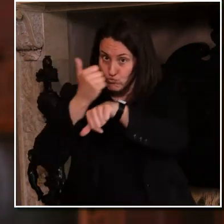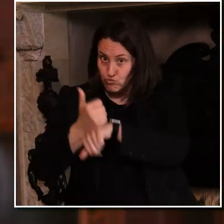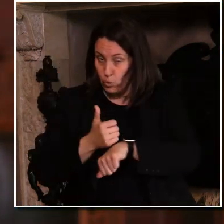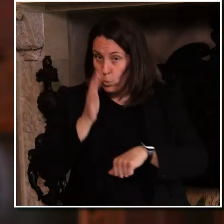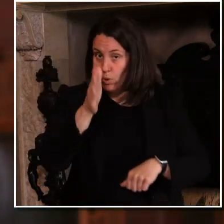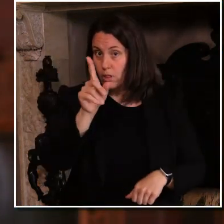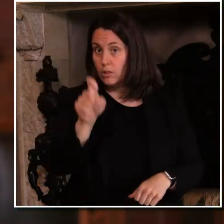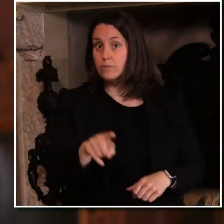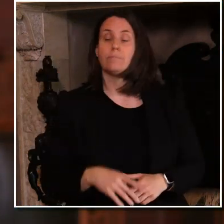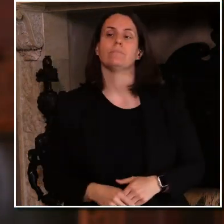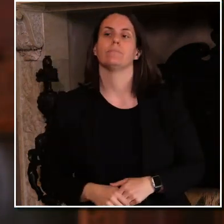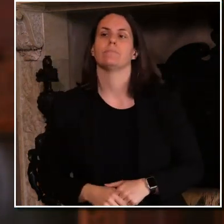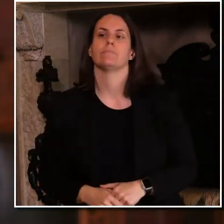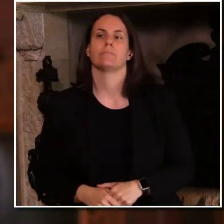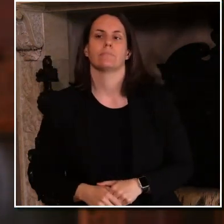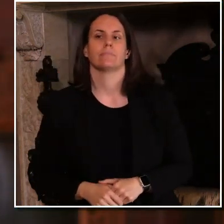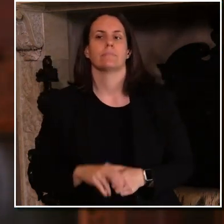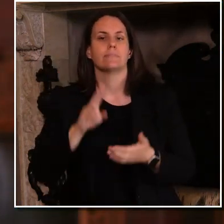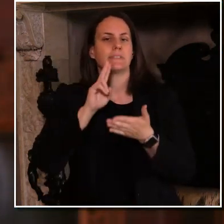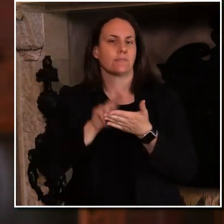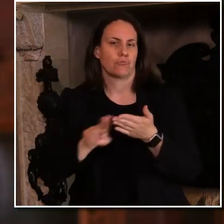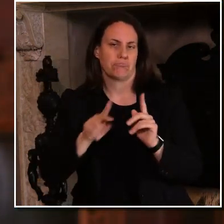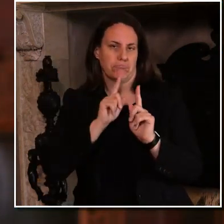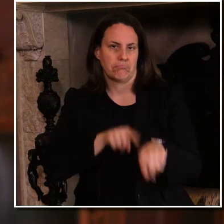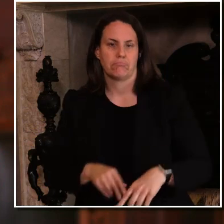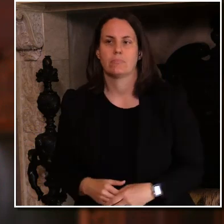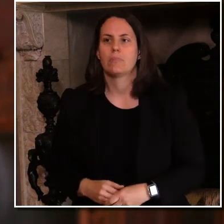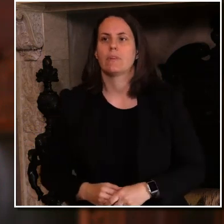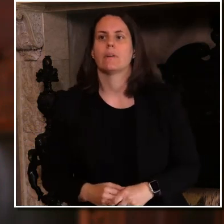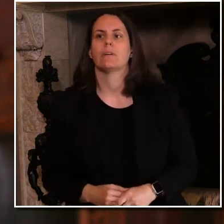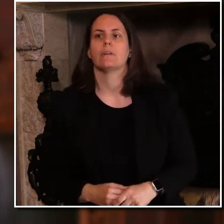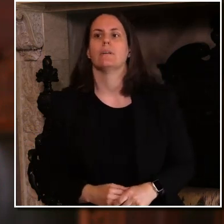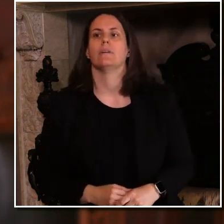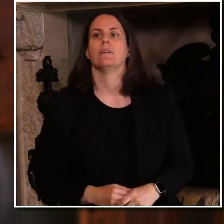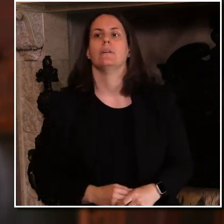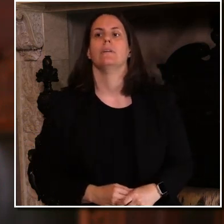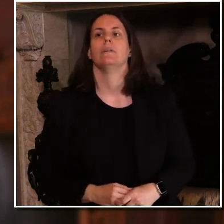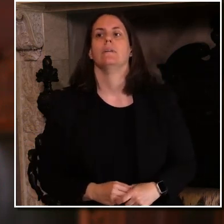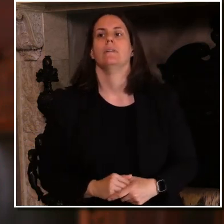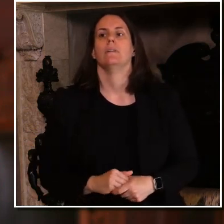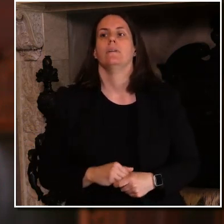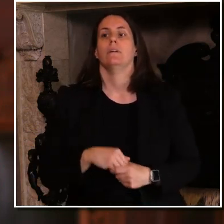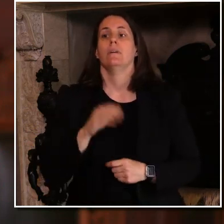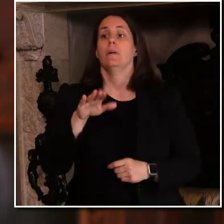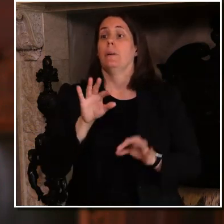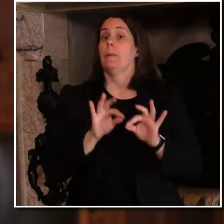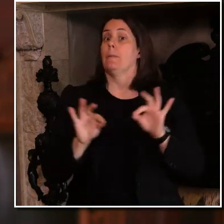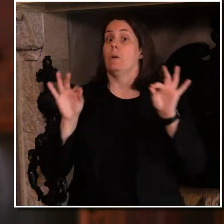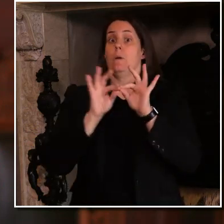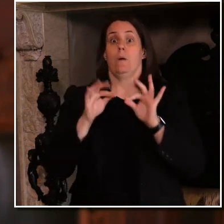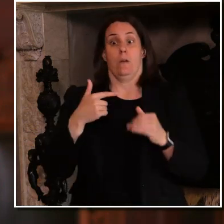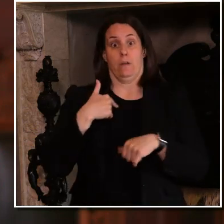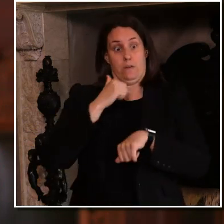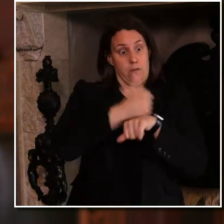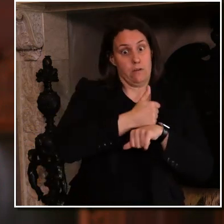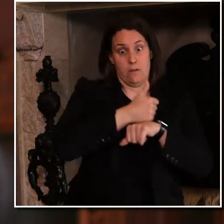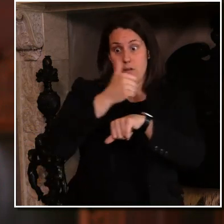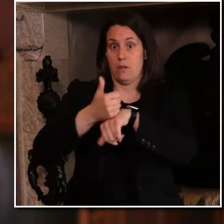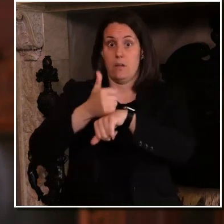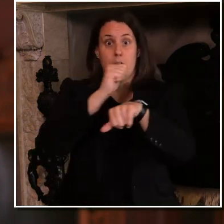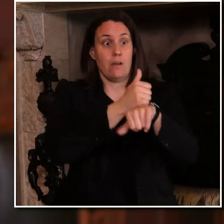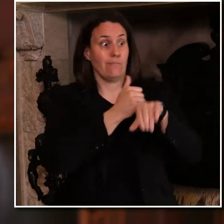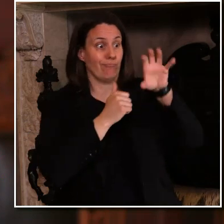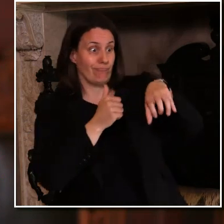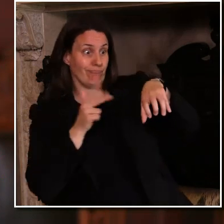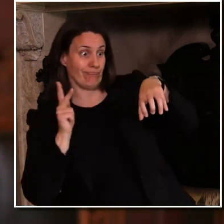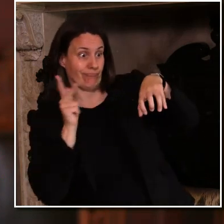an important part of a testing strategy in which you're working to get community-wide